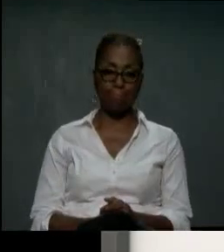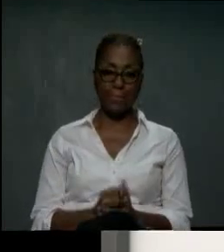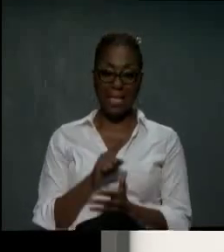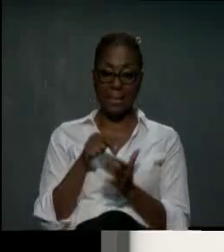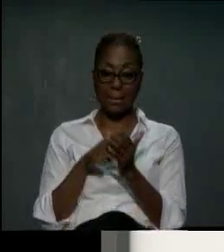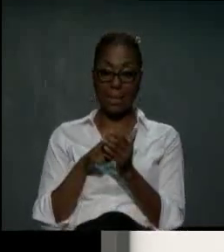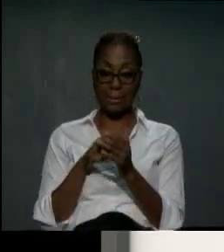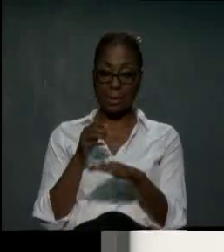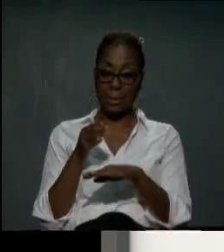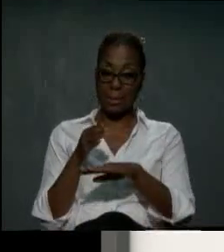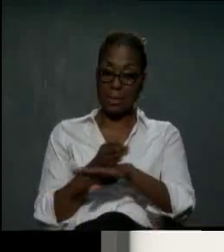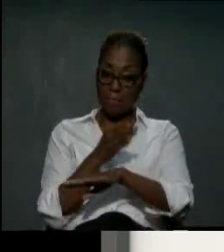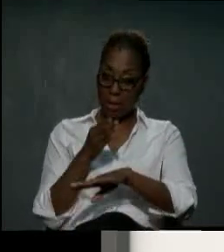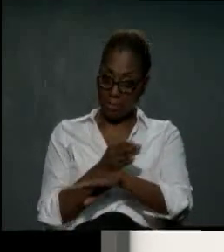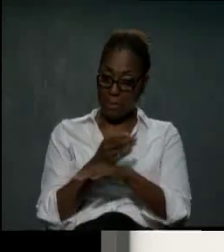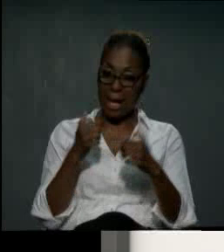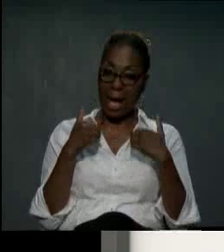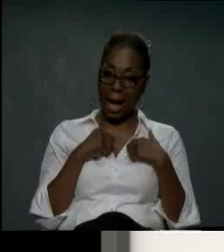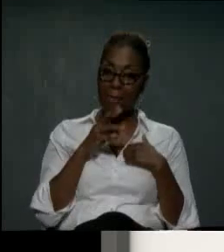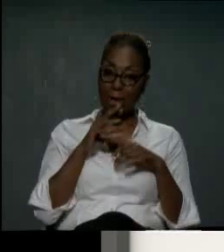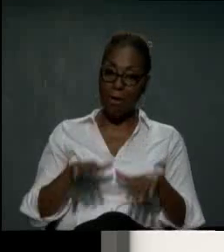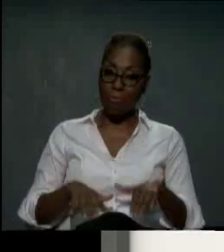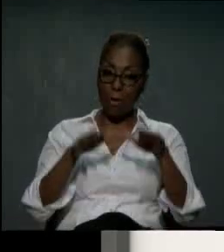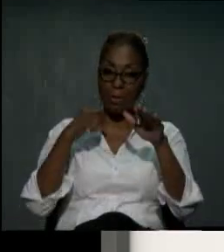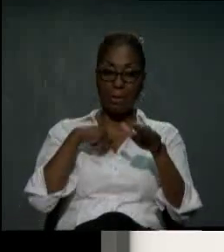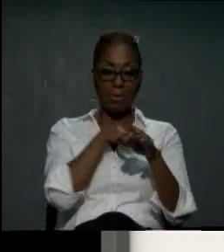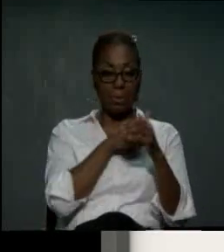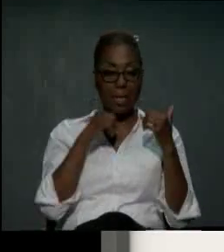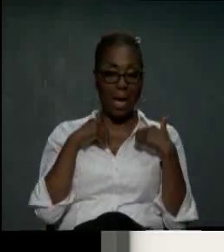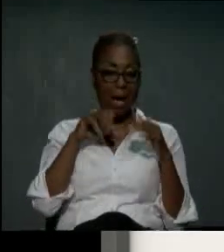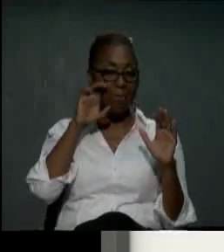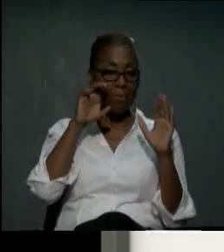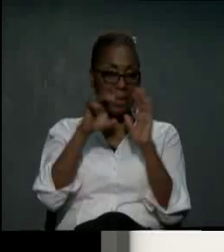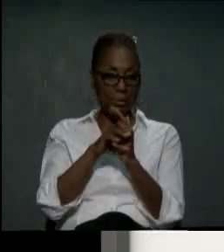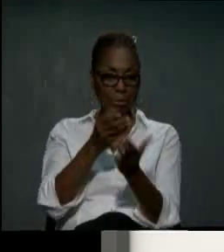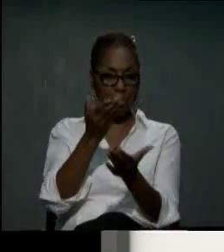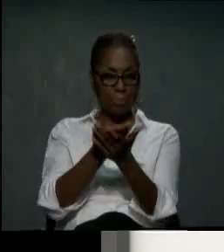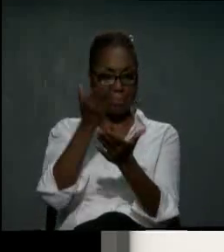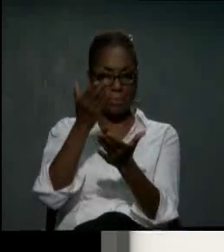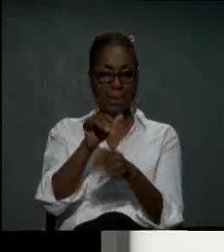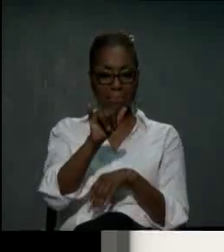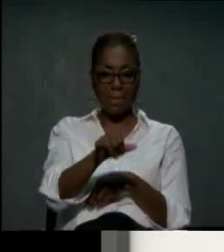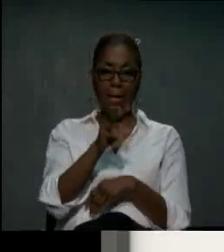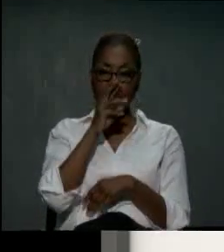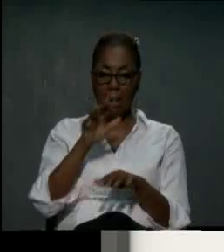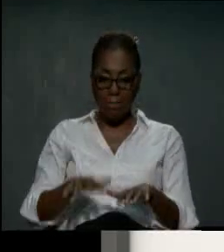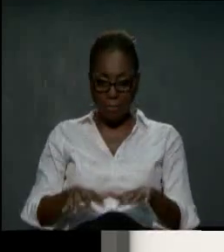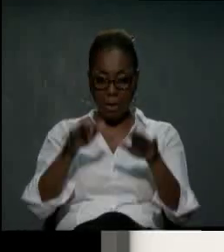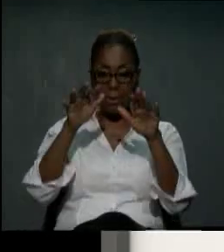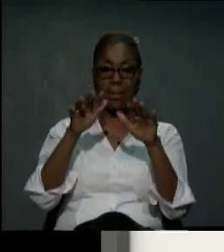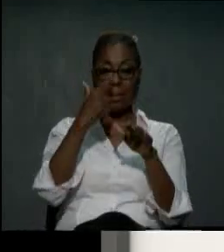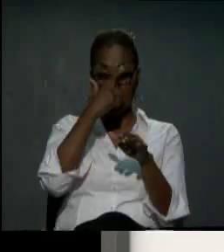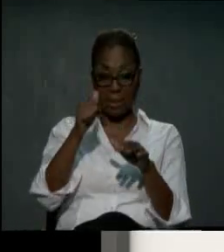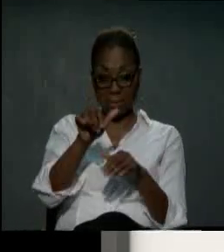this development had some flooding, and we've had pictures and evidence of that flooding. And based on that pictures and